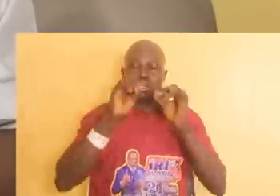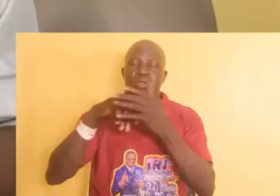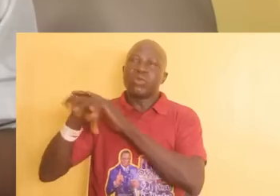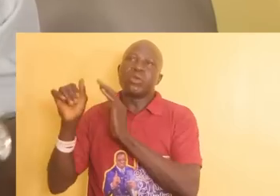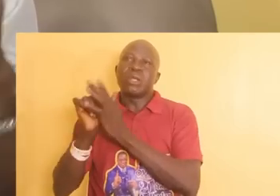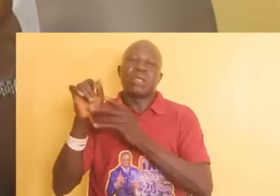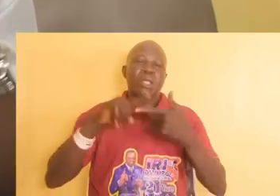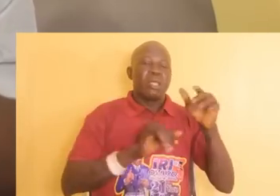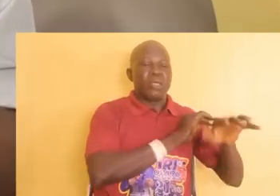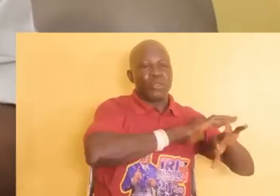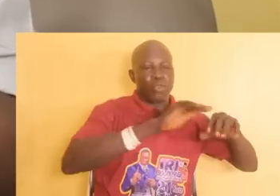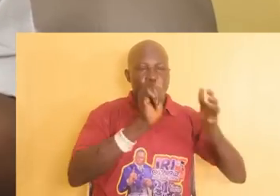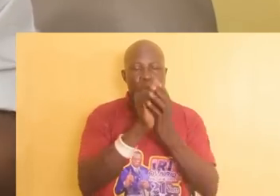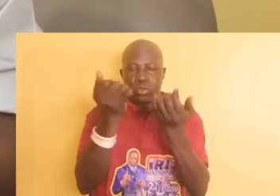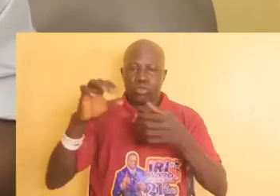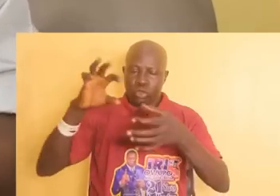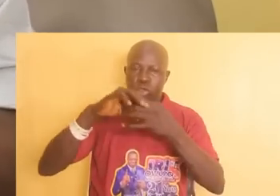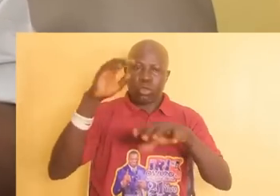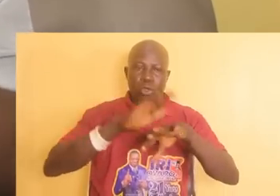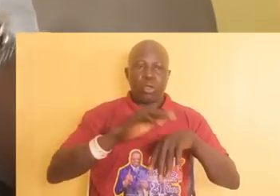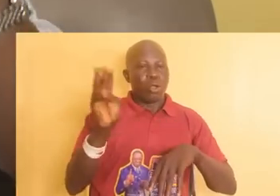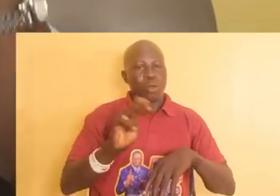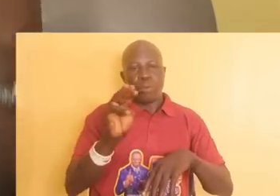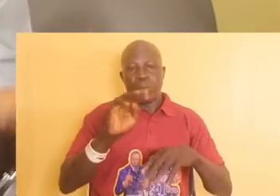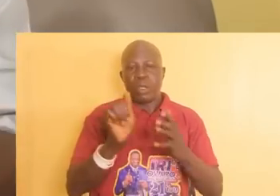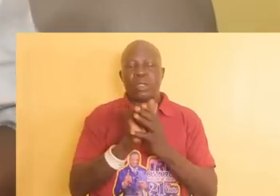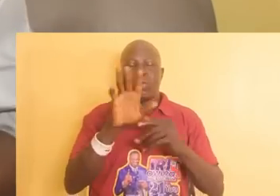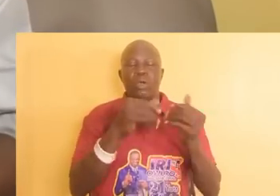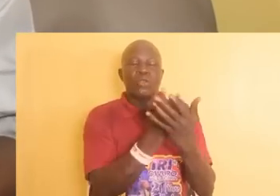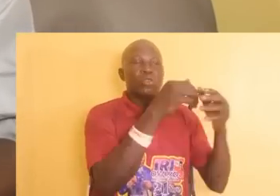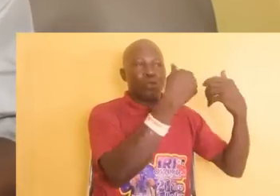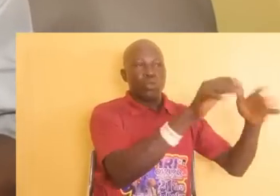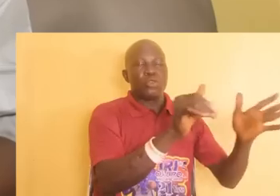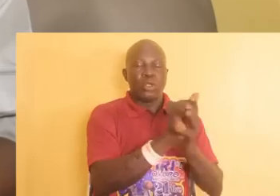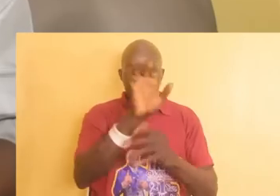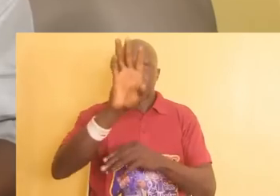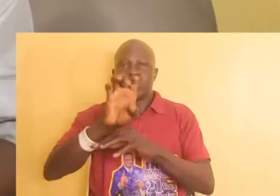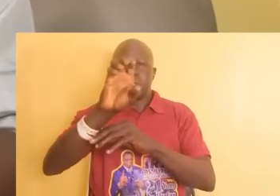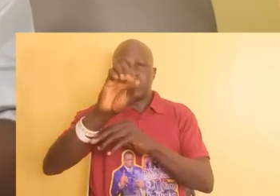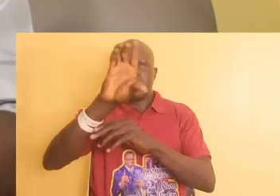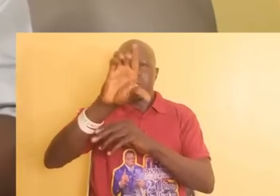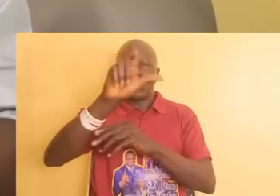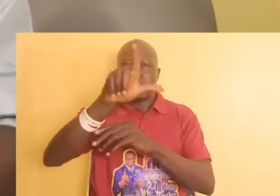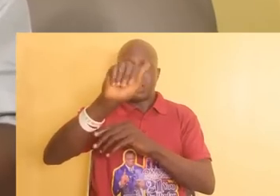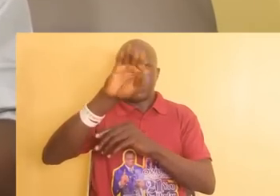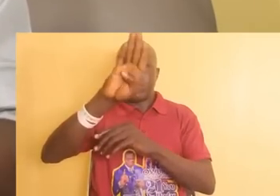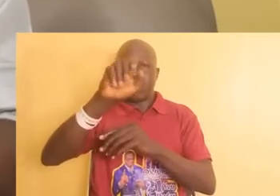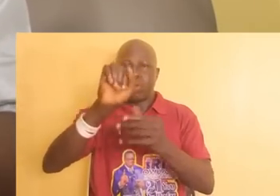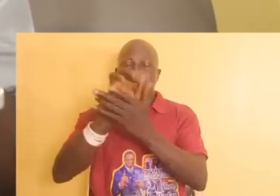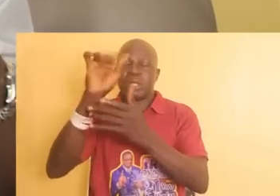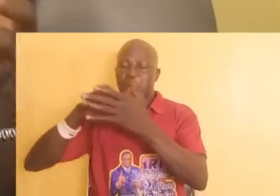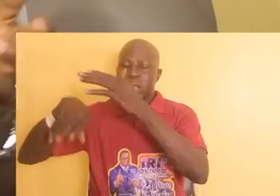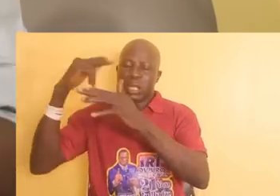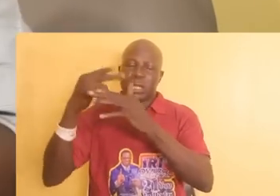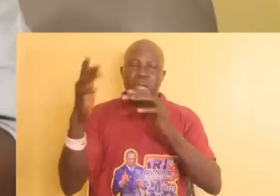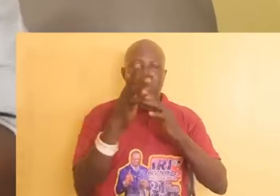Knowledge is power. So, but it's good. One Monday. You didn't join us on Monday. Okay, so that means you missed on the syllabus. In the name of Jesus. Can you feel